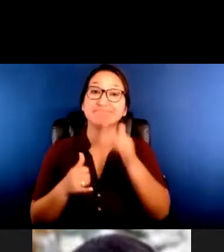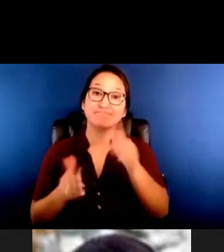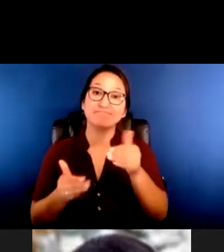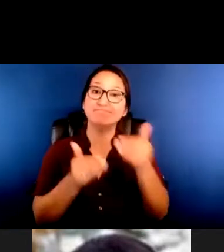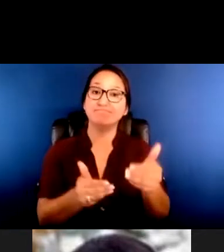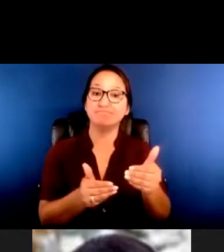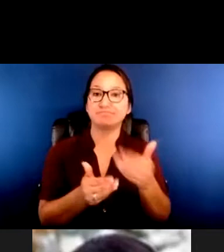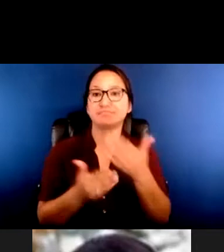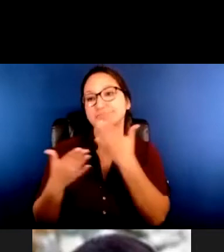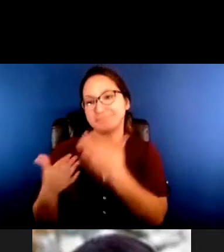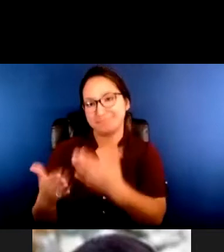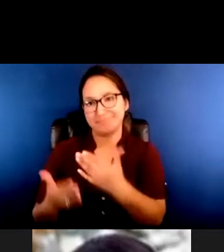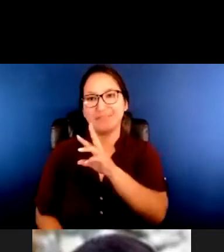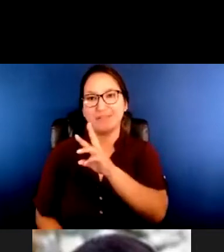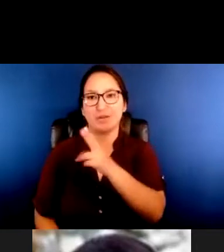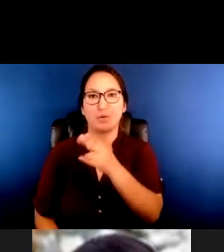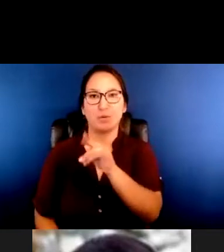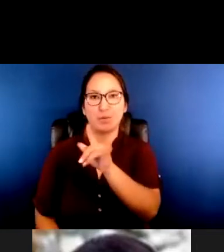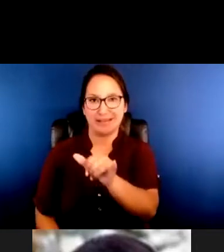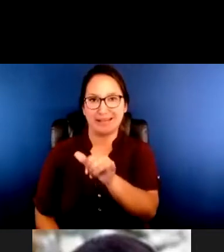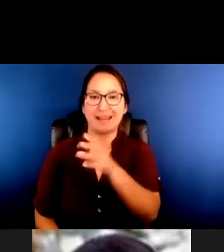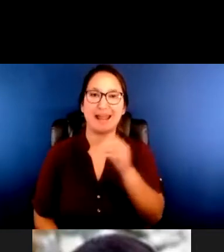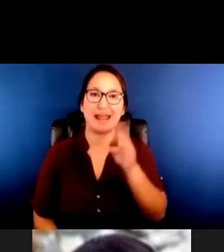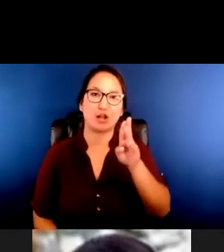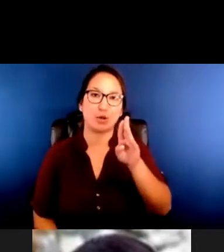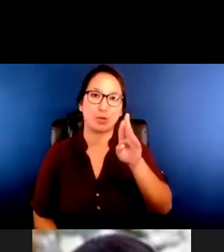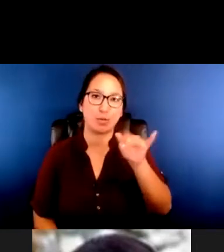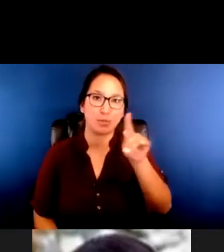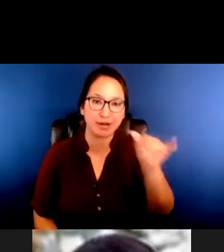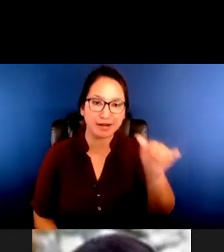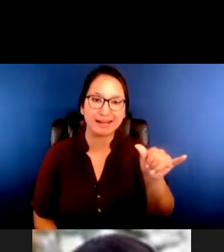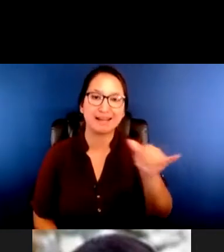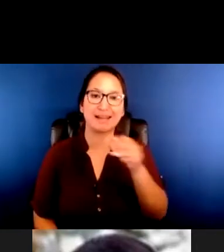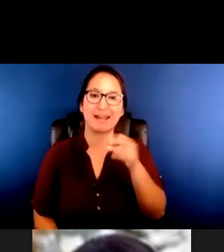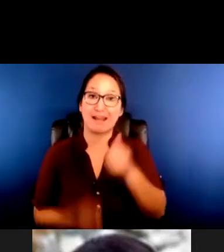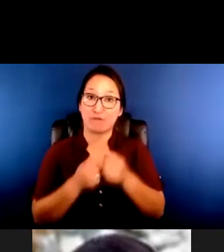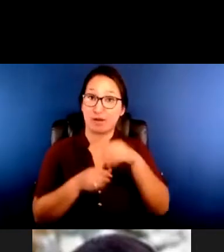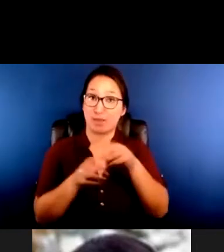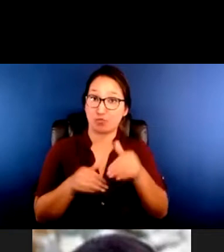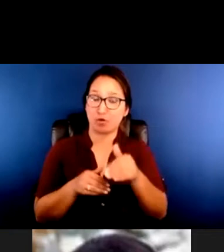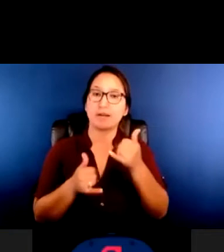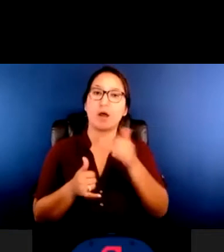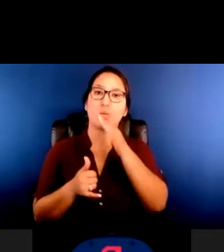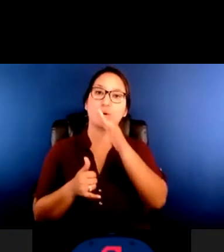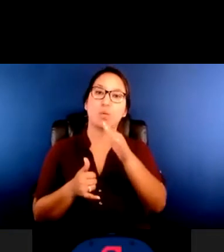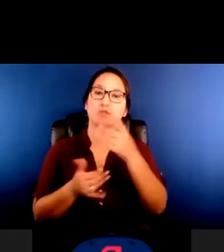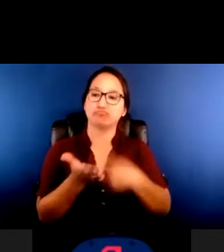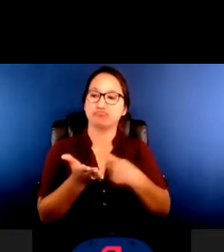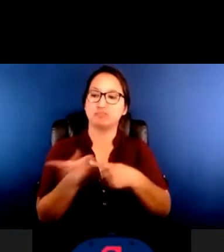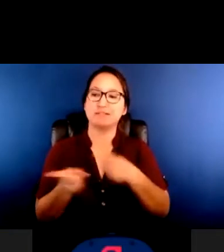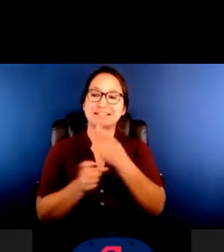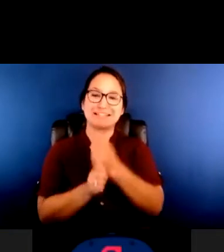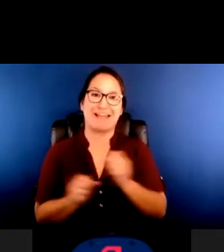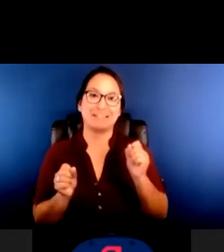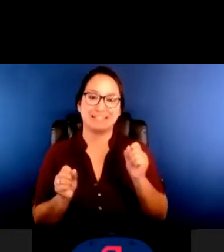you, Whitney and Brittany and everybody in the room. We're going to move on to safety. Now, a lot of this you're going to hear from